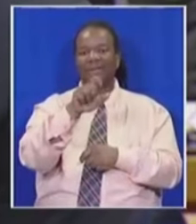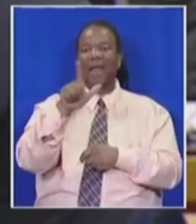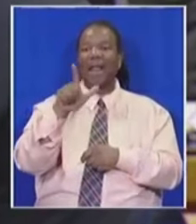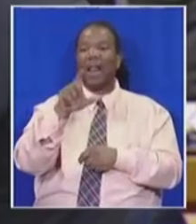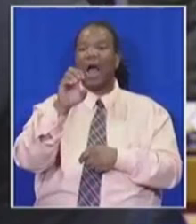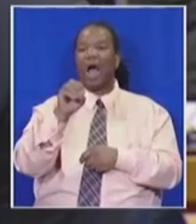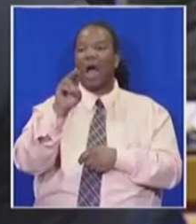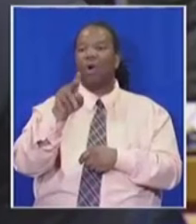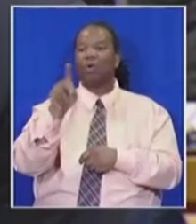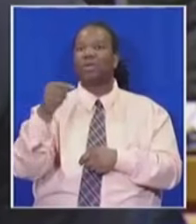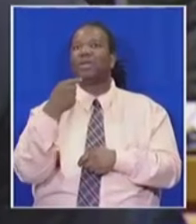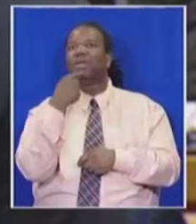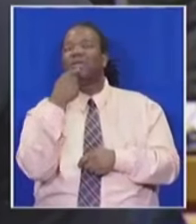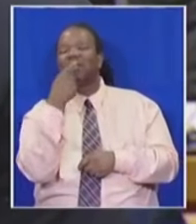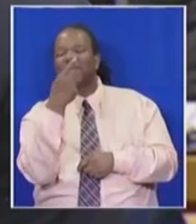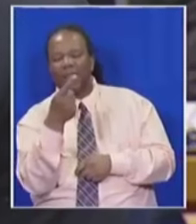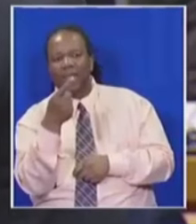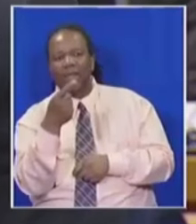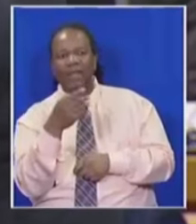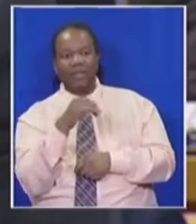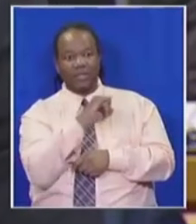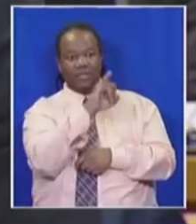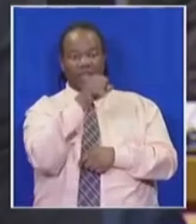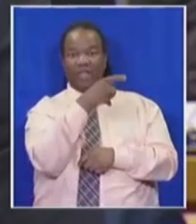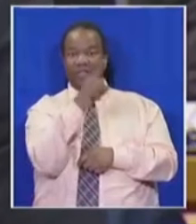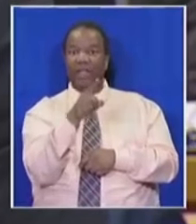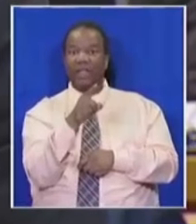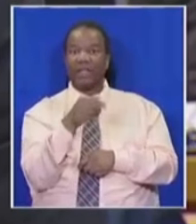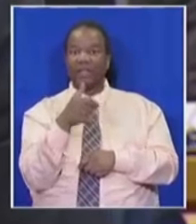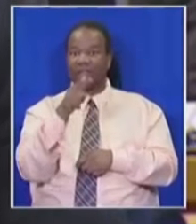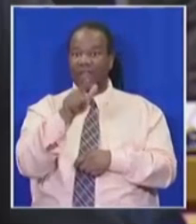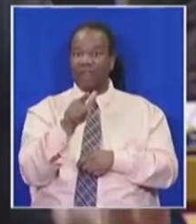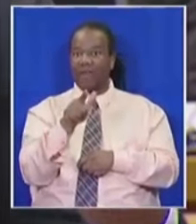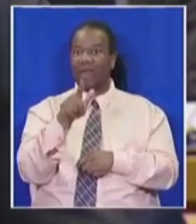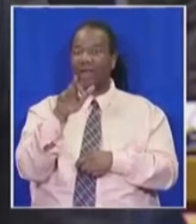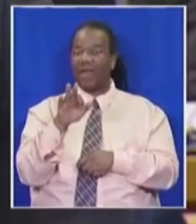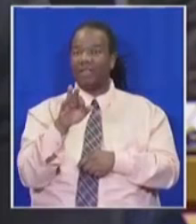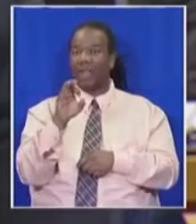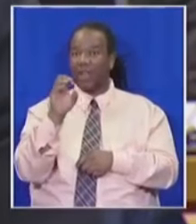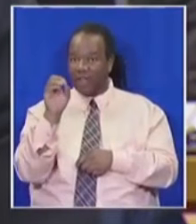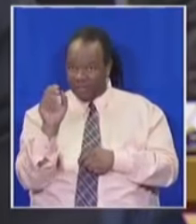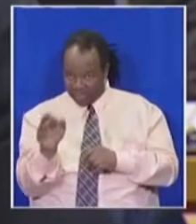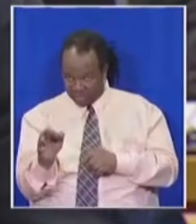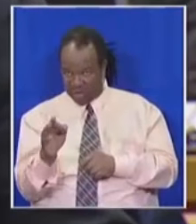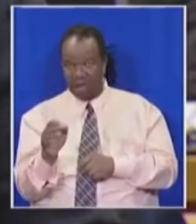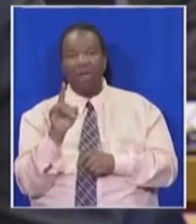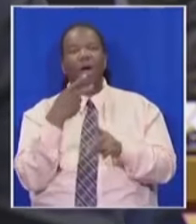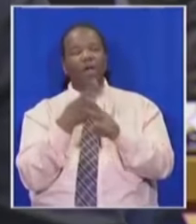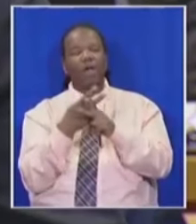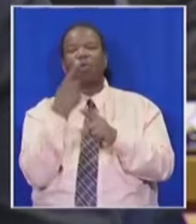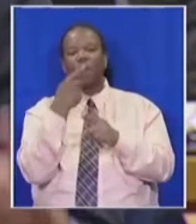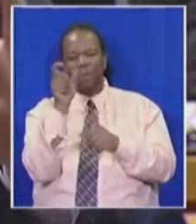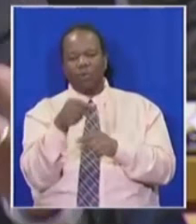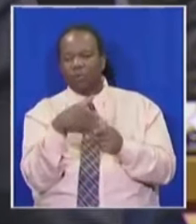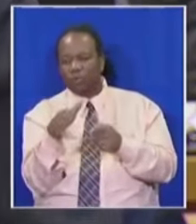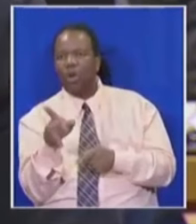saying JZ783. And so, you know, I think the Honourable Cronin must understand that there can't be two sets of rules in this House for the